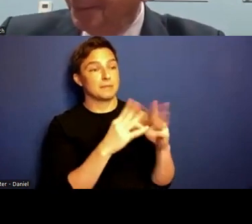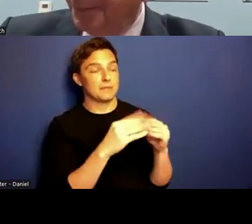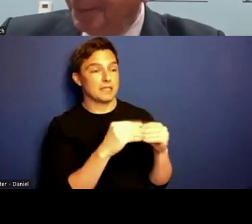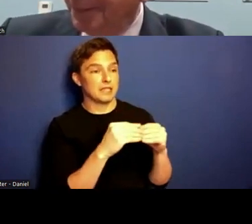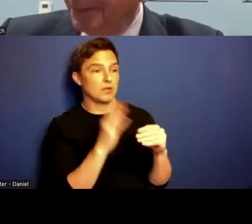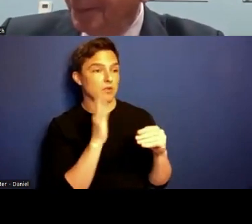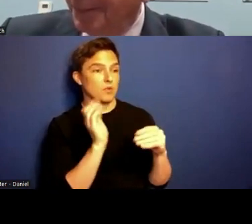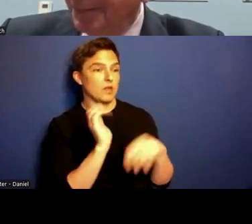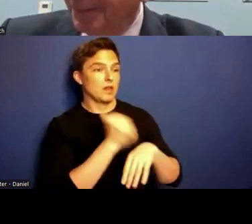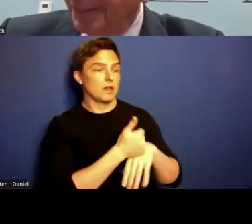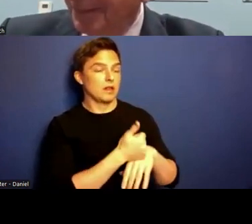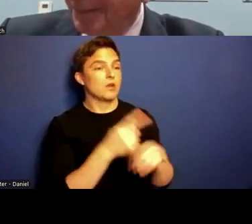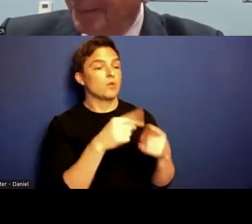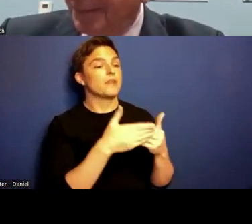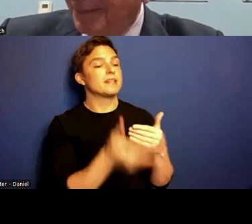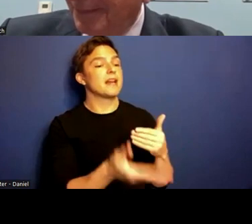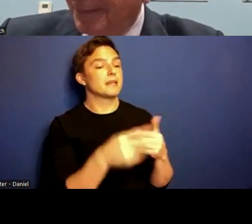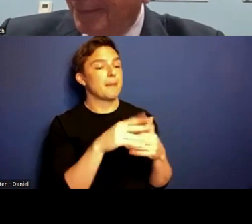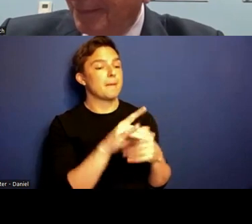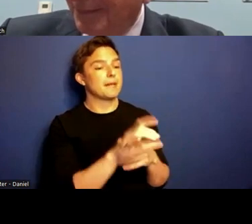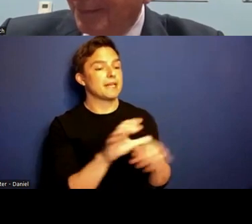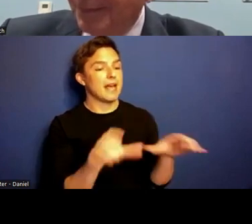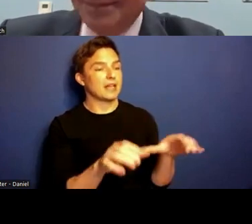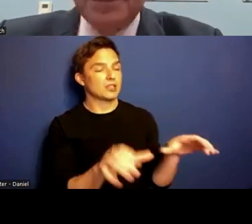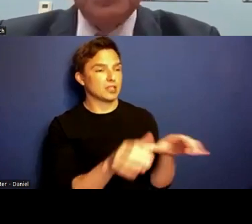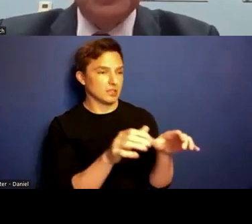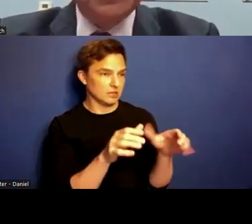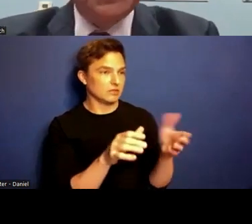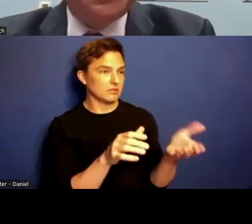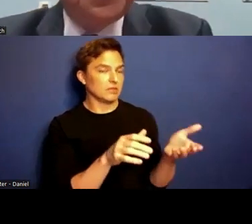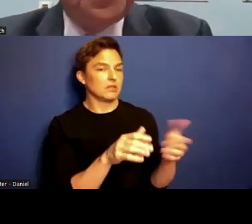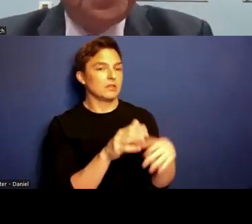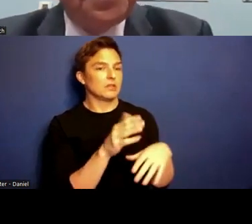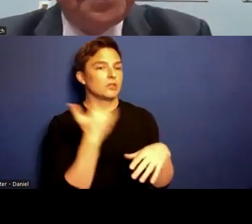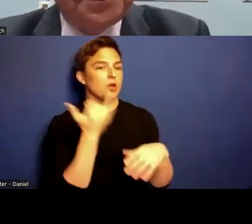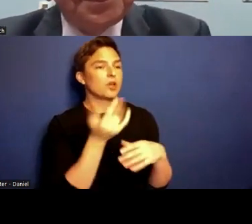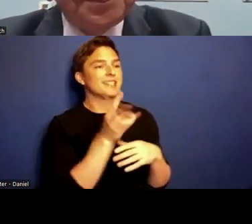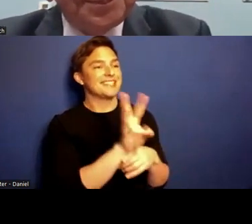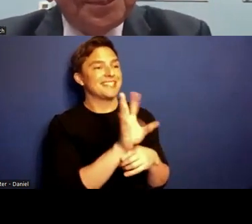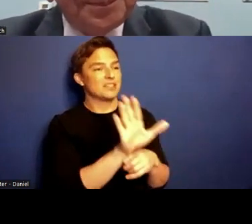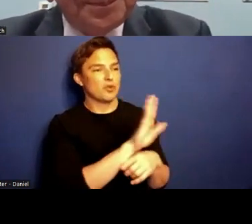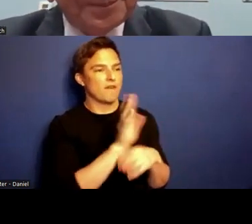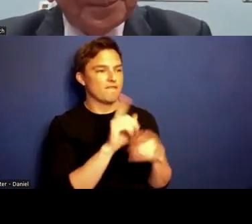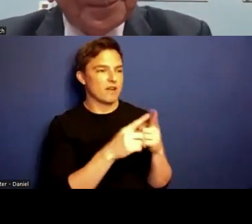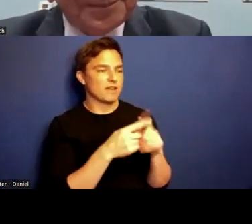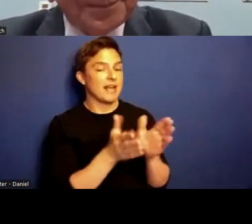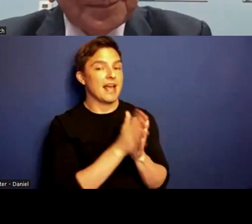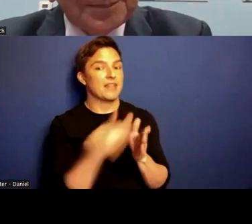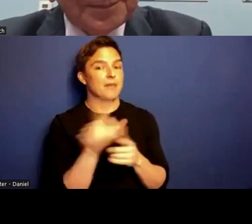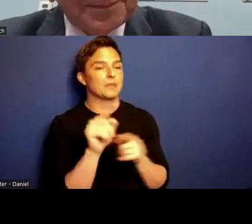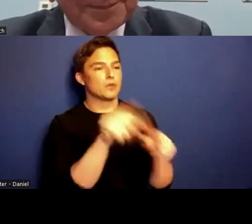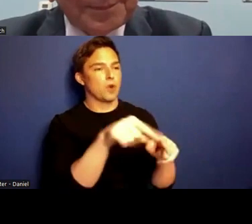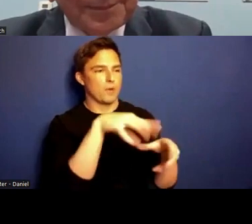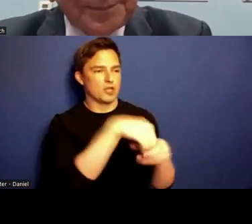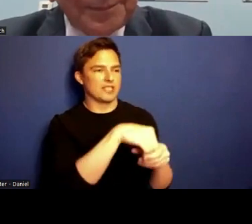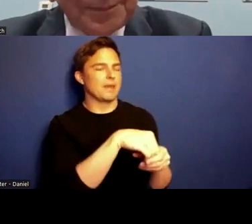going to be, when their next public action is going to be. Call 6 of your friends, ask them to go and participate